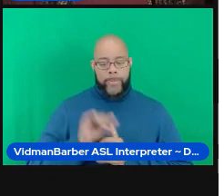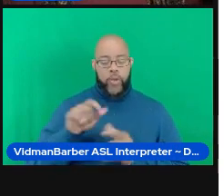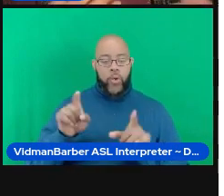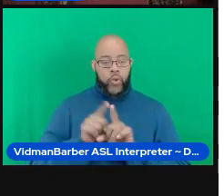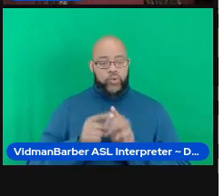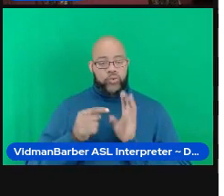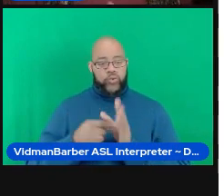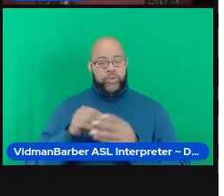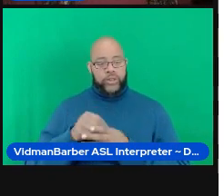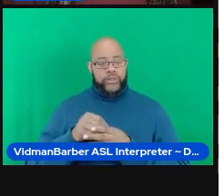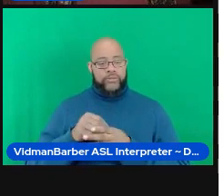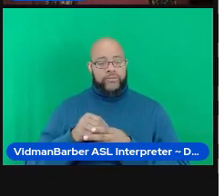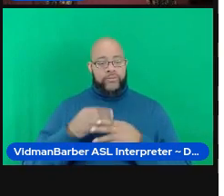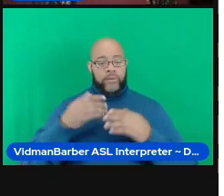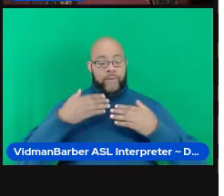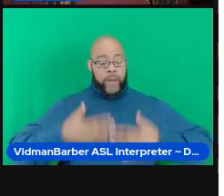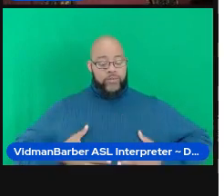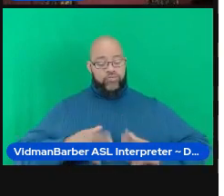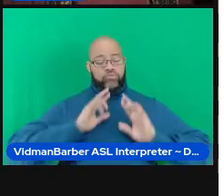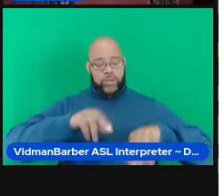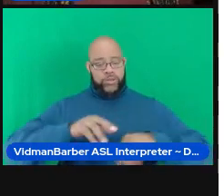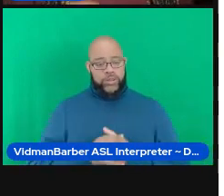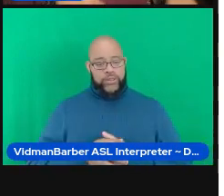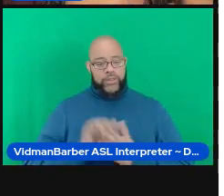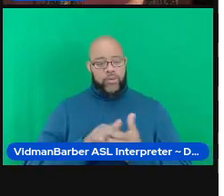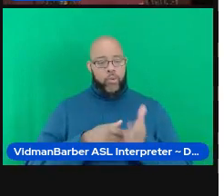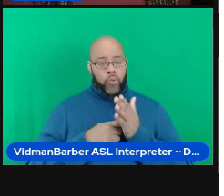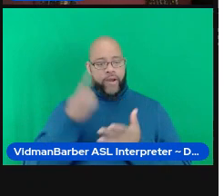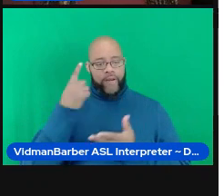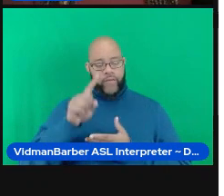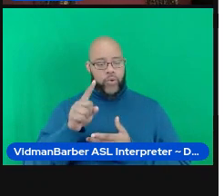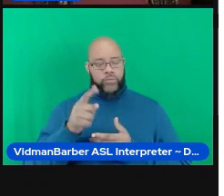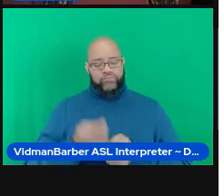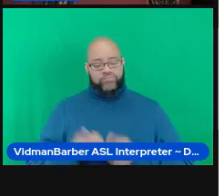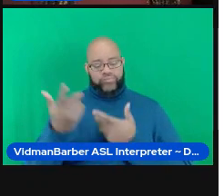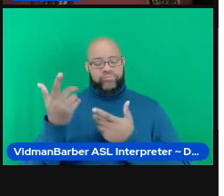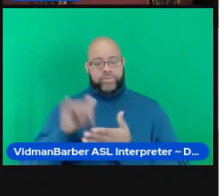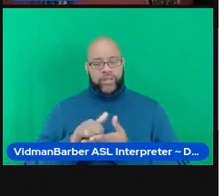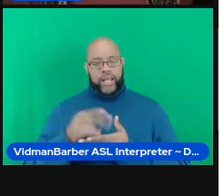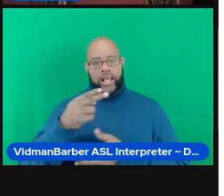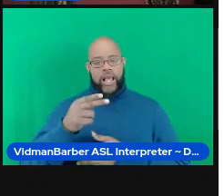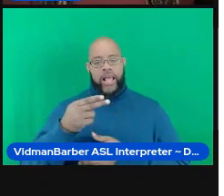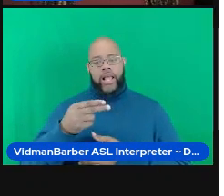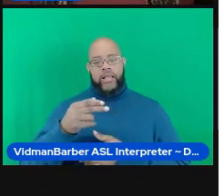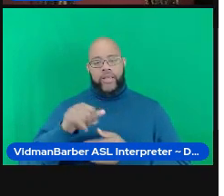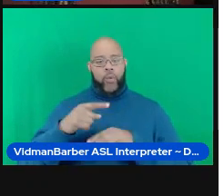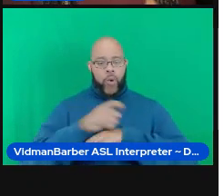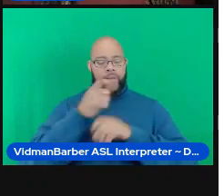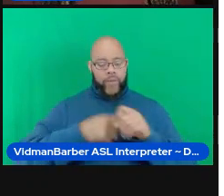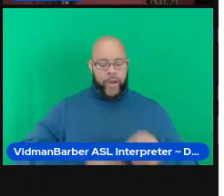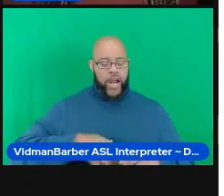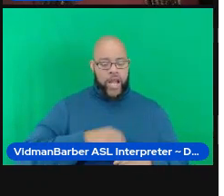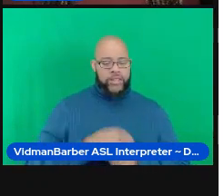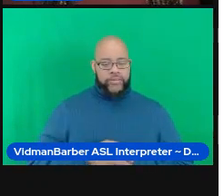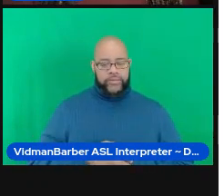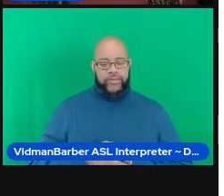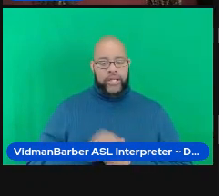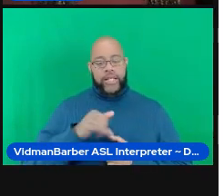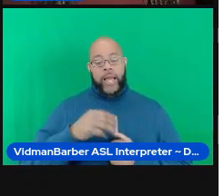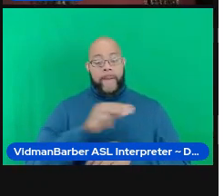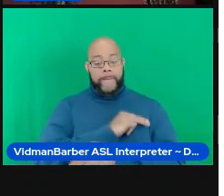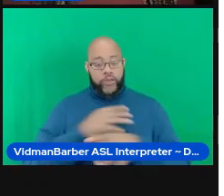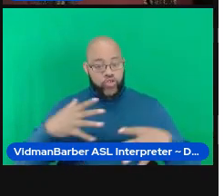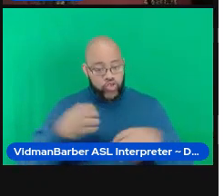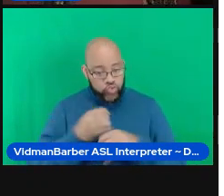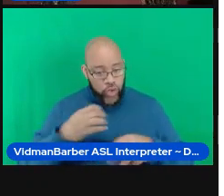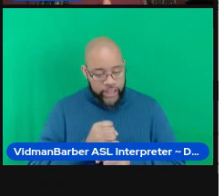in the physiological responses that are required for expelling helminths from the gut, including smooth muscle contractility, as well as